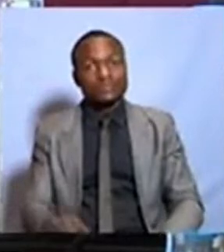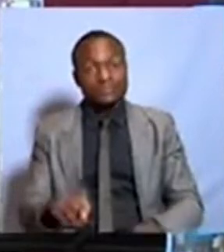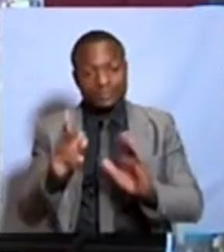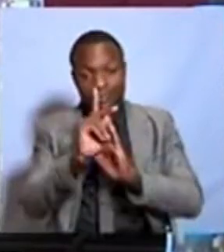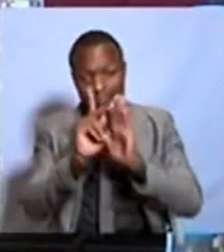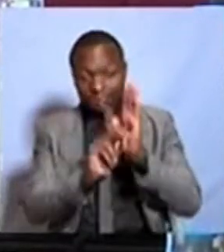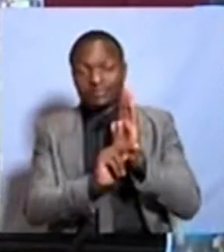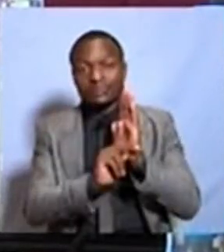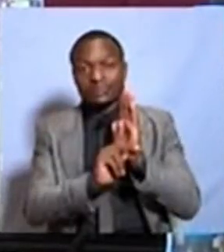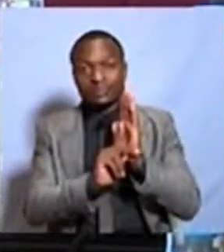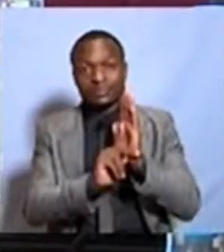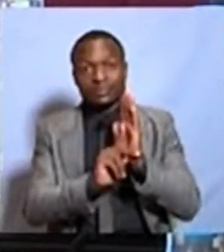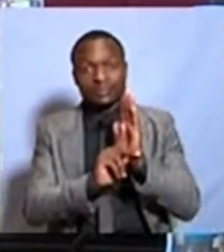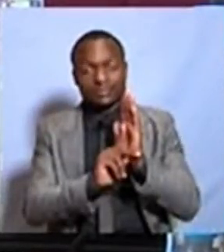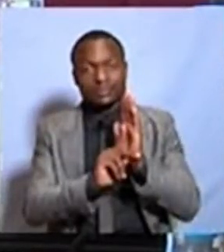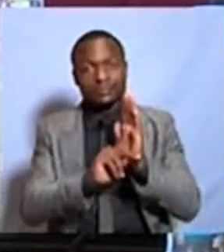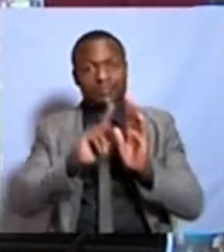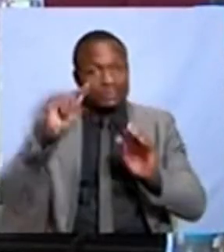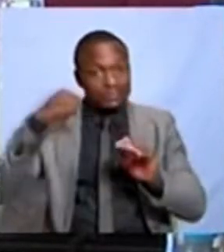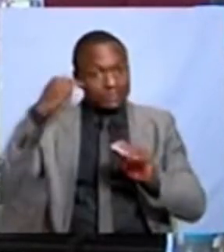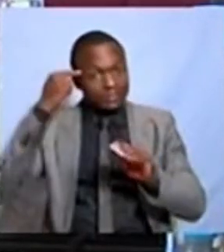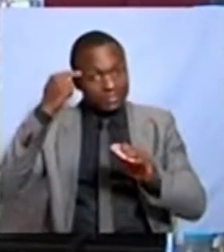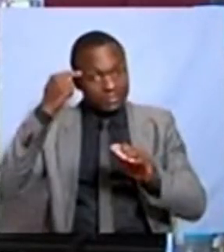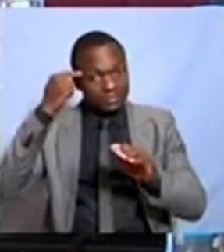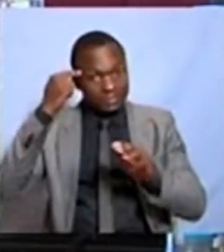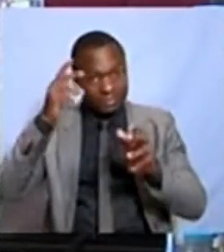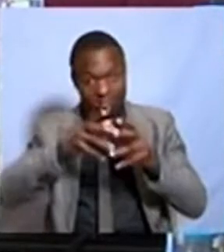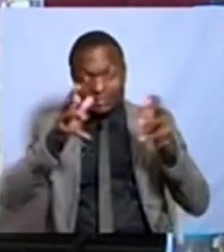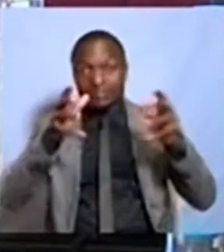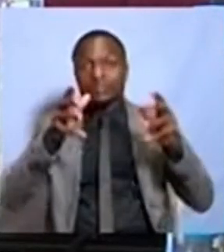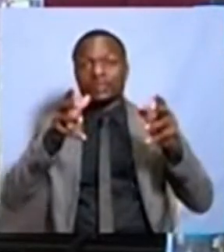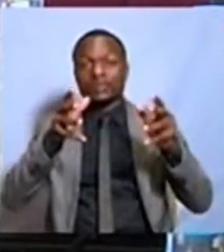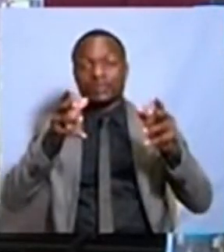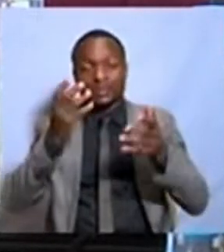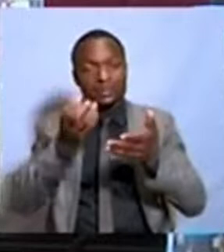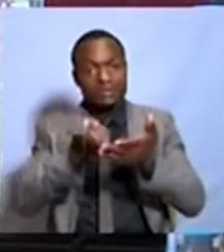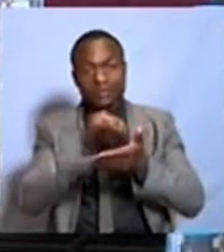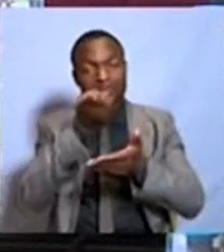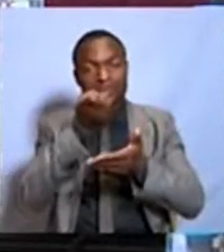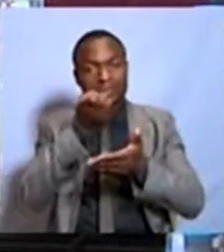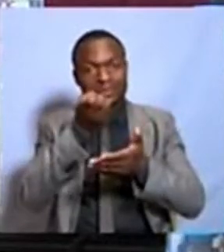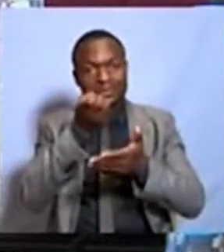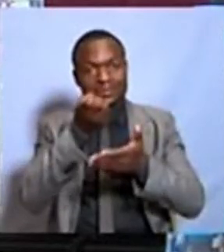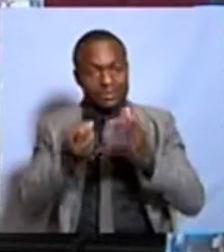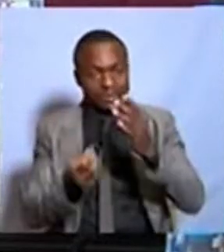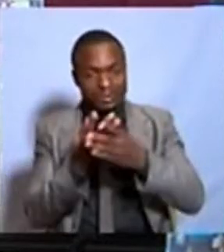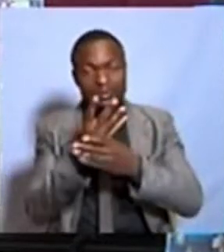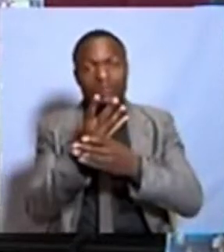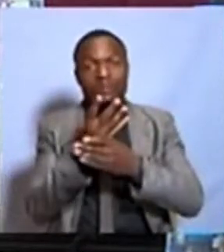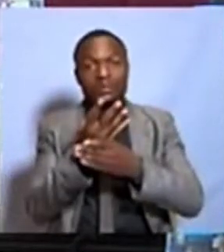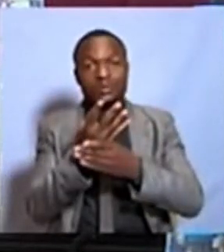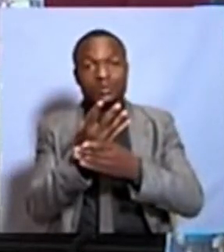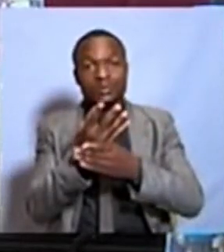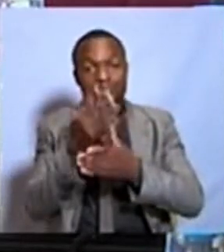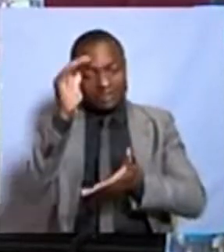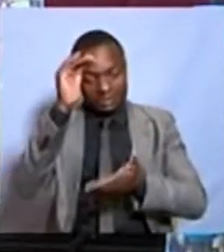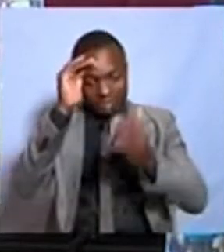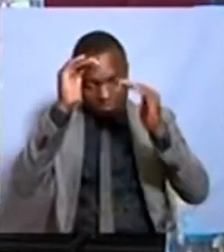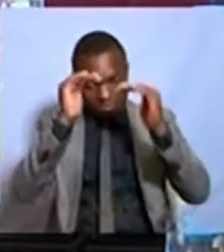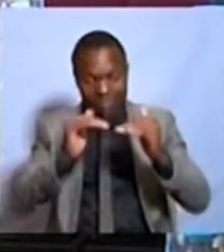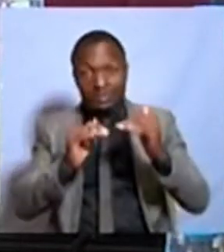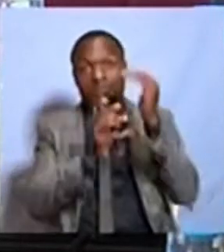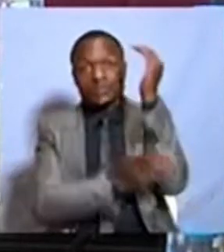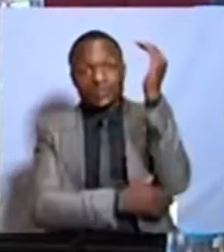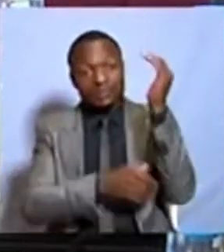government would boost economic growth and reduce poverty. So I asked the question, are you happy with these